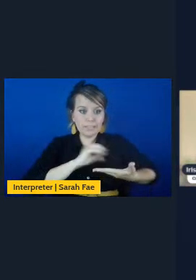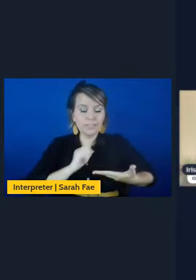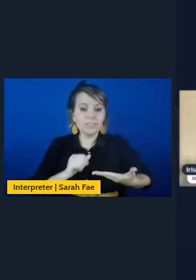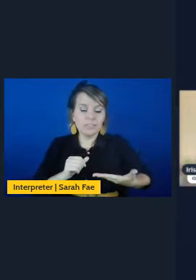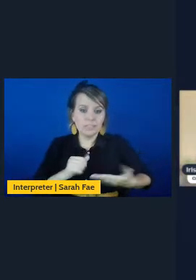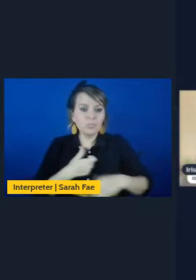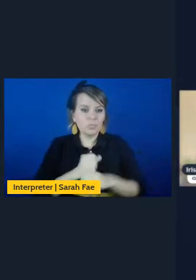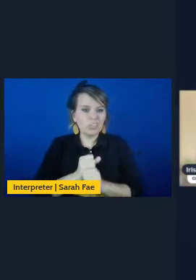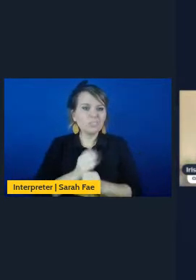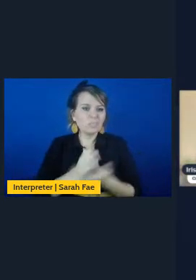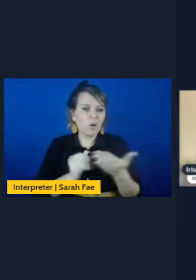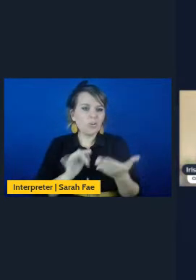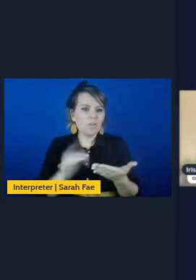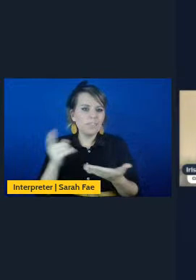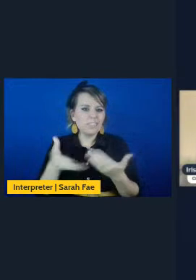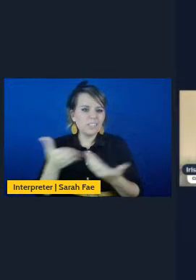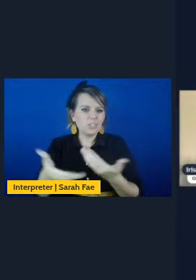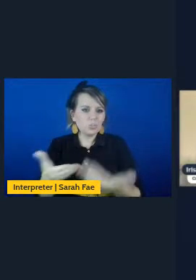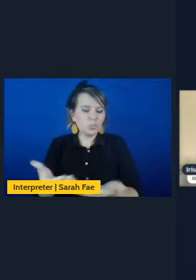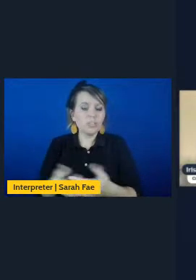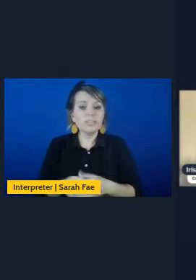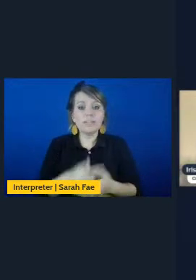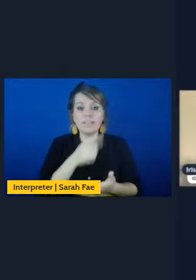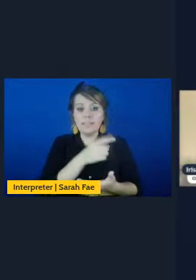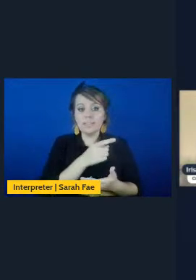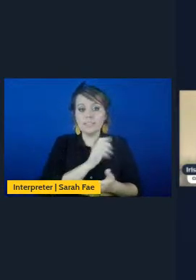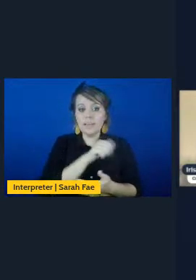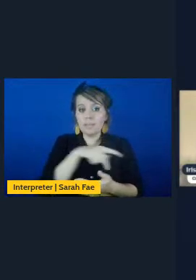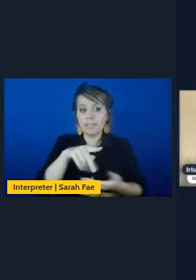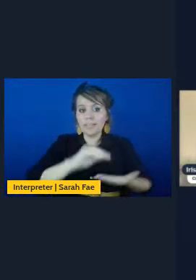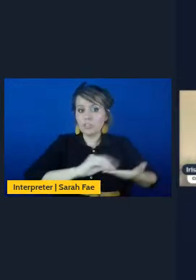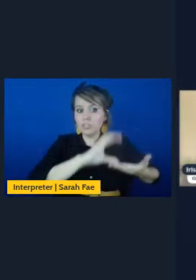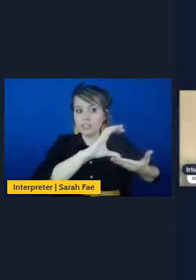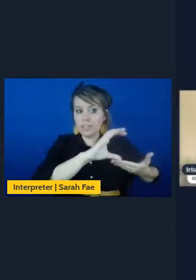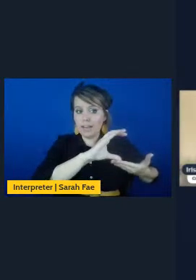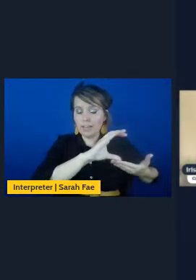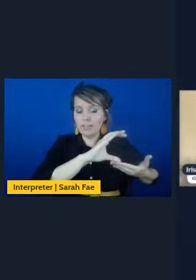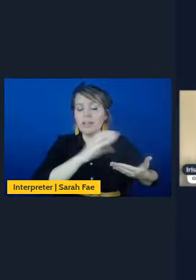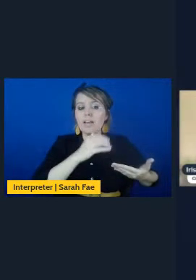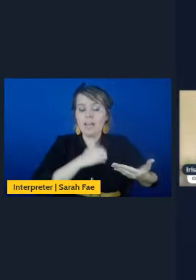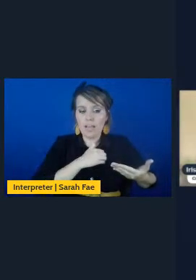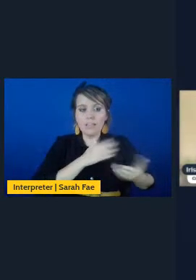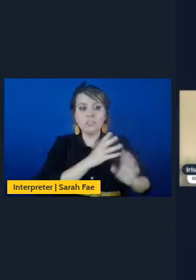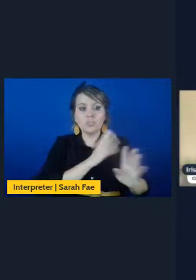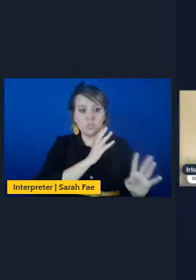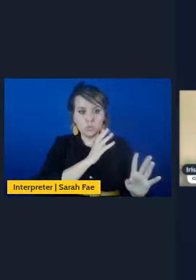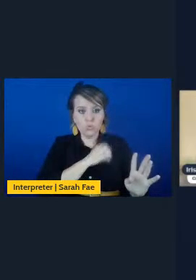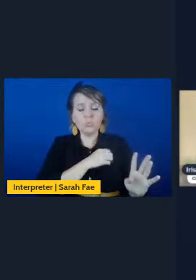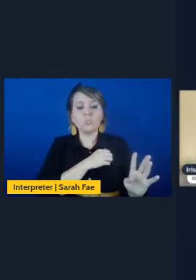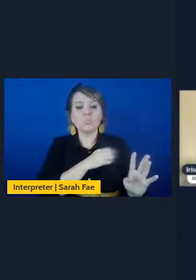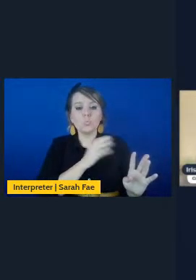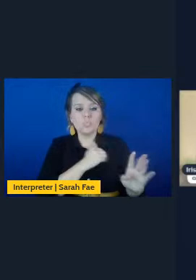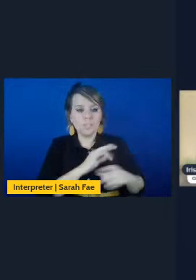execution. So this is the application stack, which contains the queue, the function,